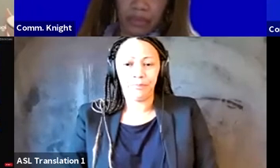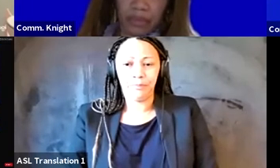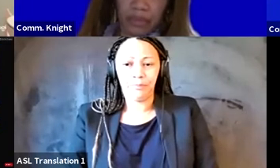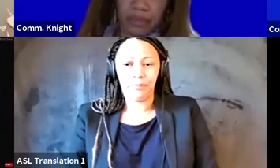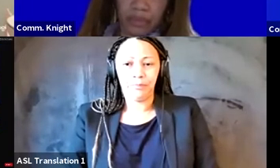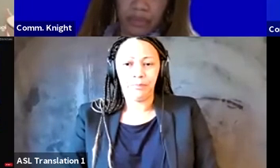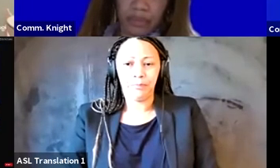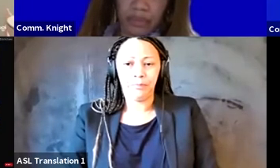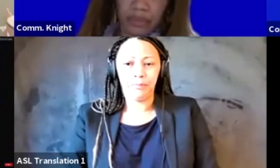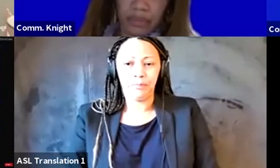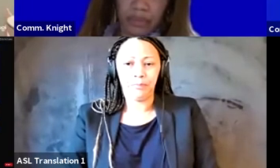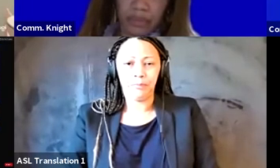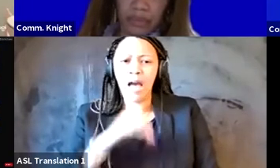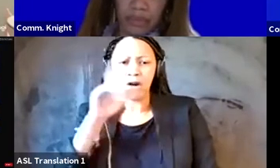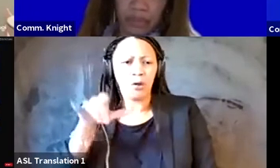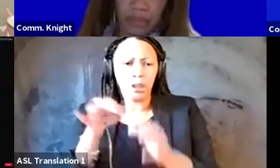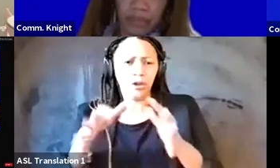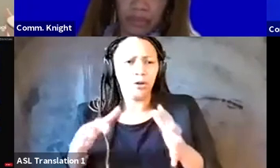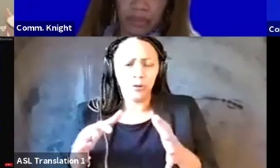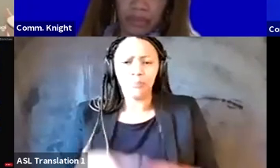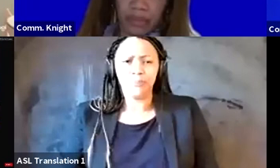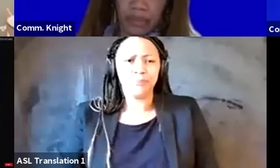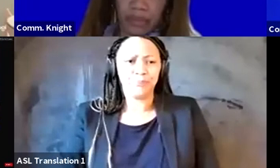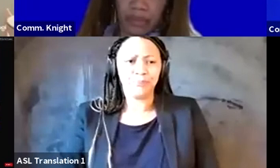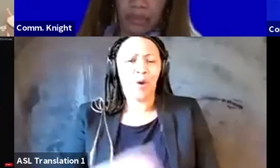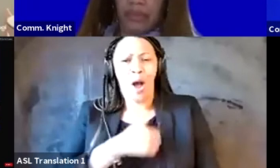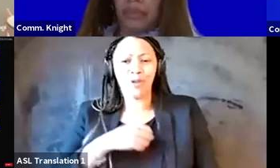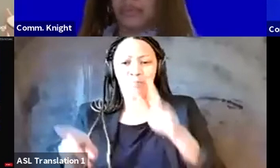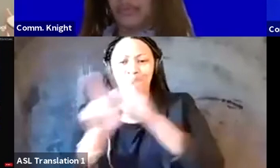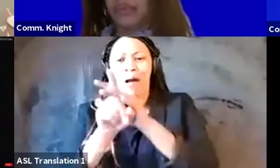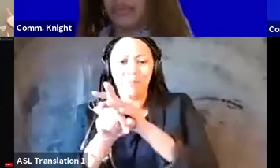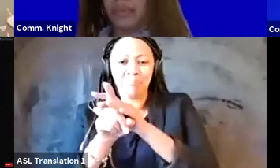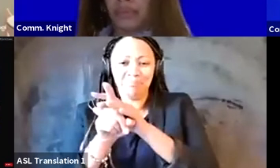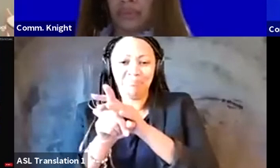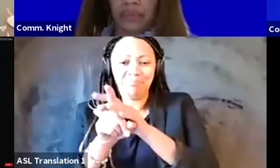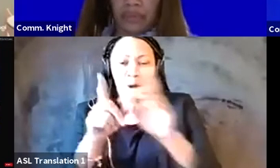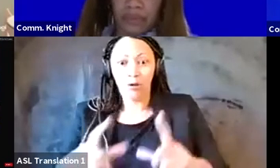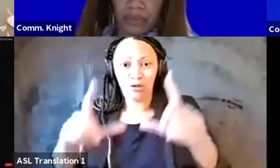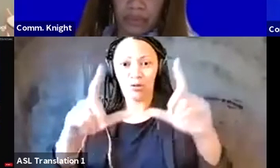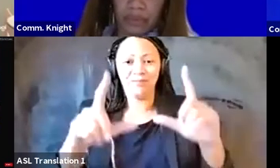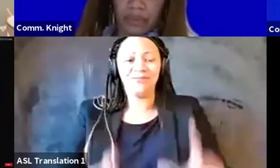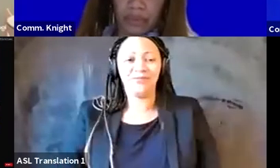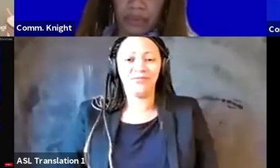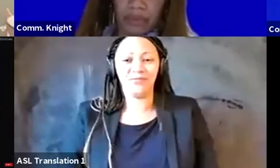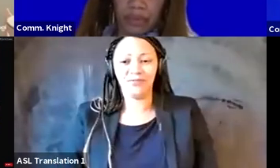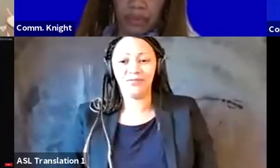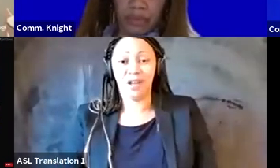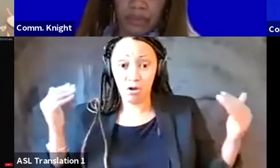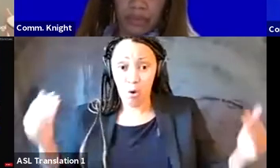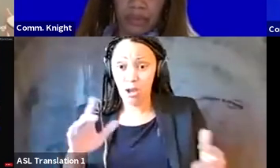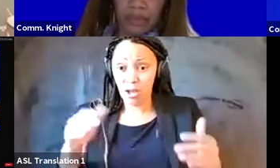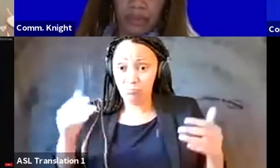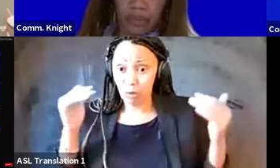I don't need a translator. I'm sorry. It came on the screen. Okay. I can go ahead and start then.